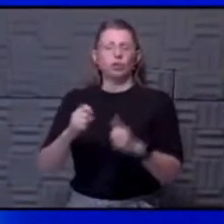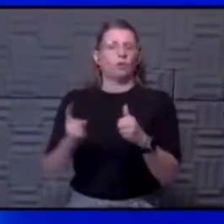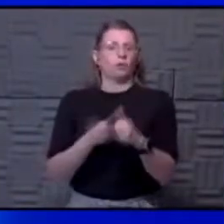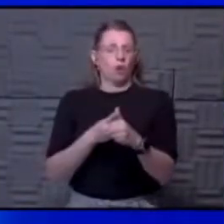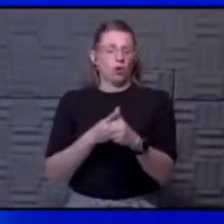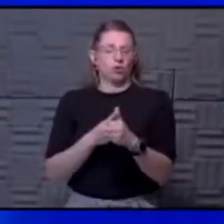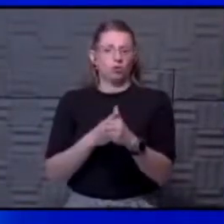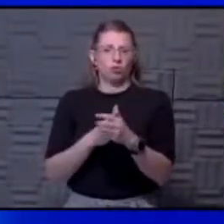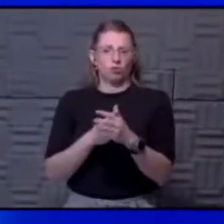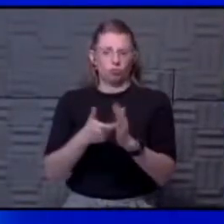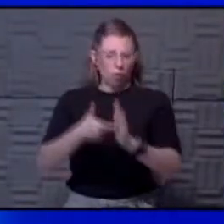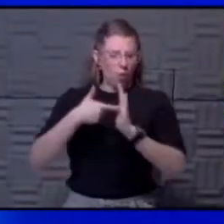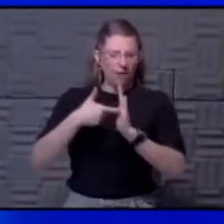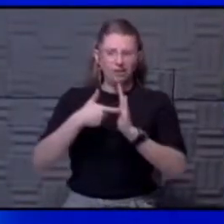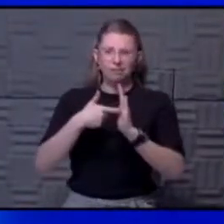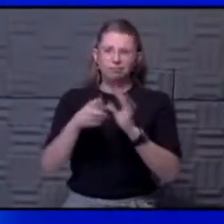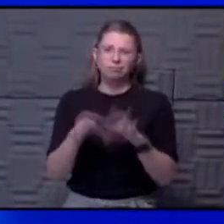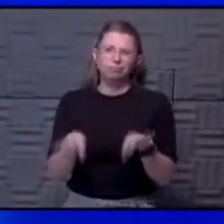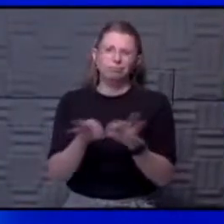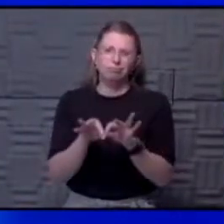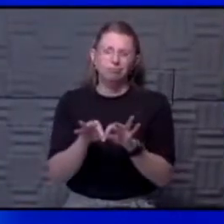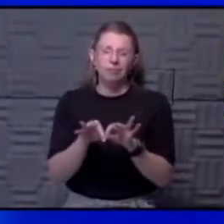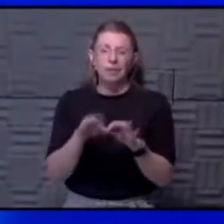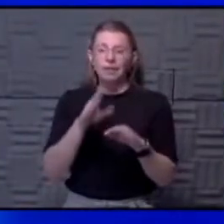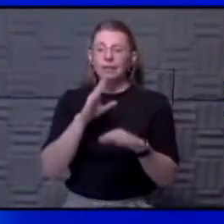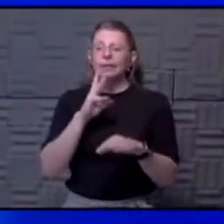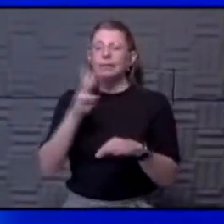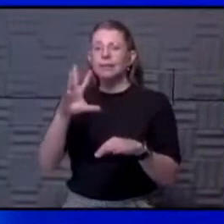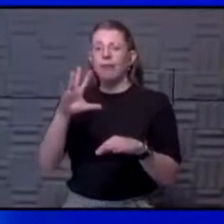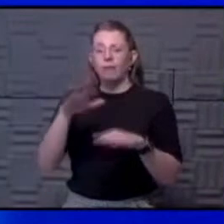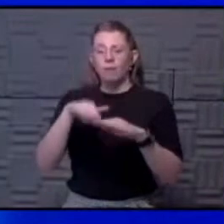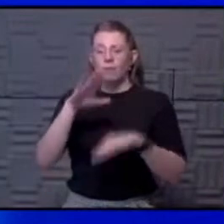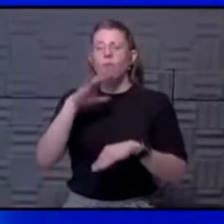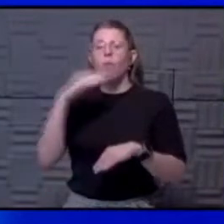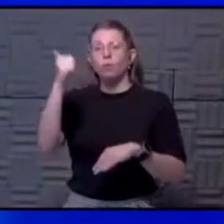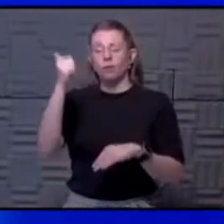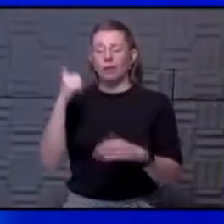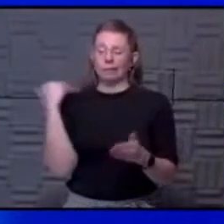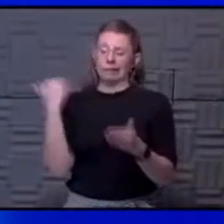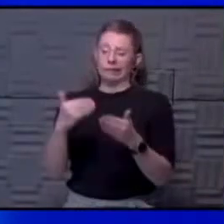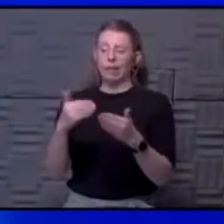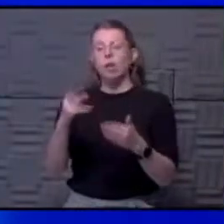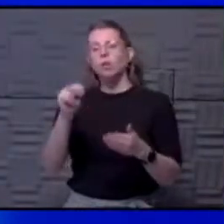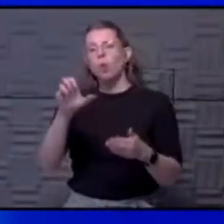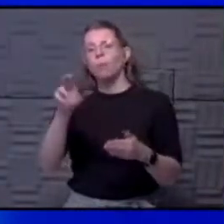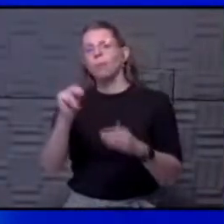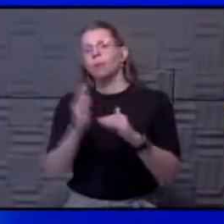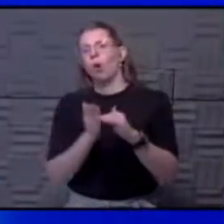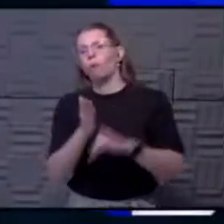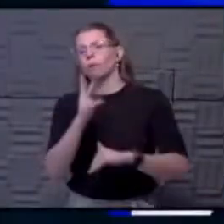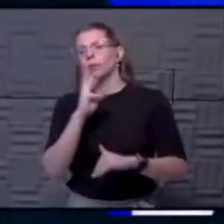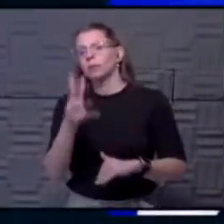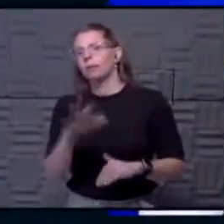criteria, because one of the problems about being 65 and older, of course, I'm not quite there. Norman's passed.